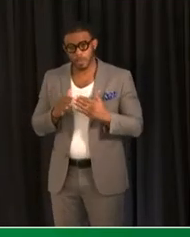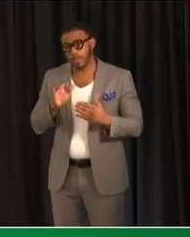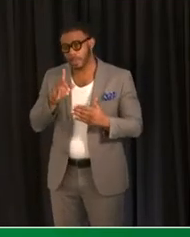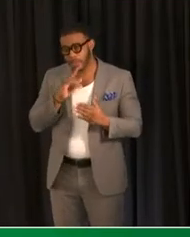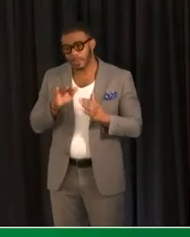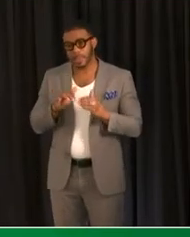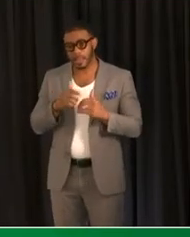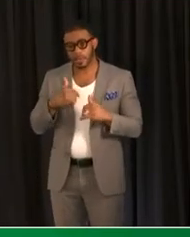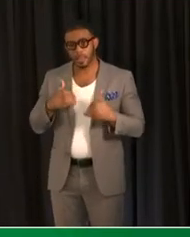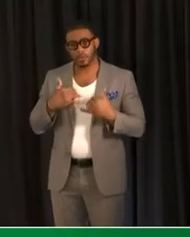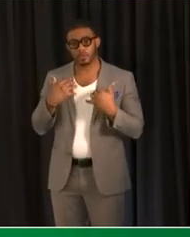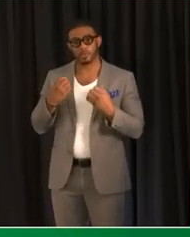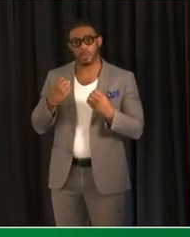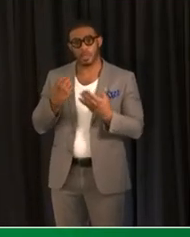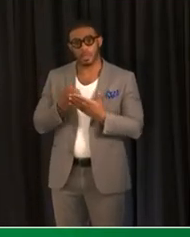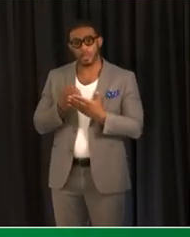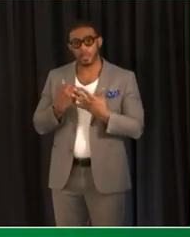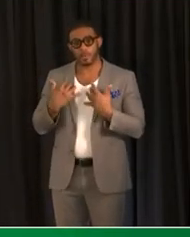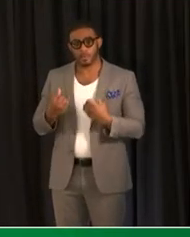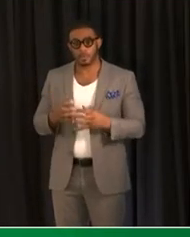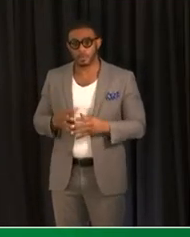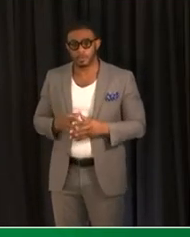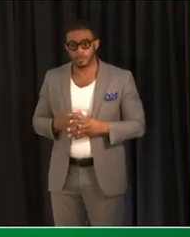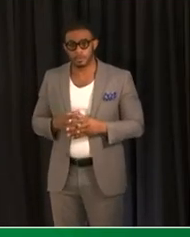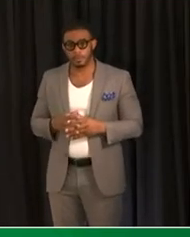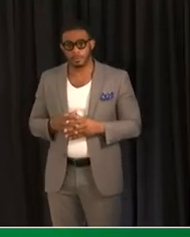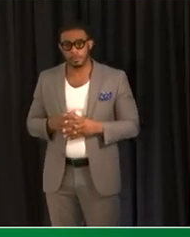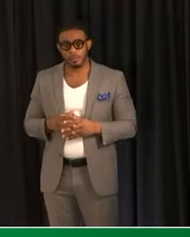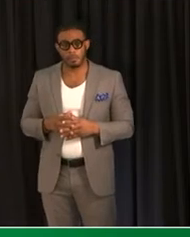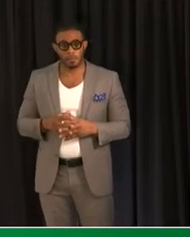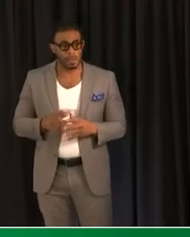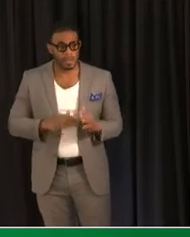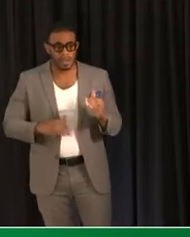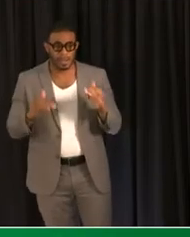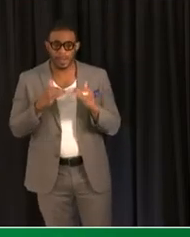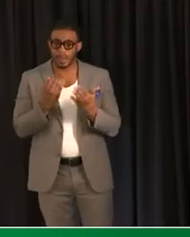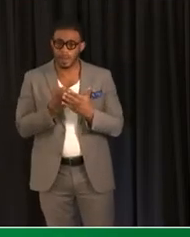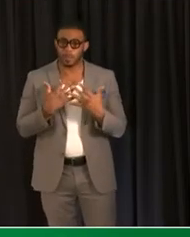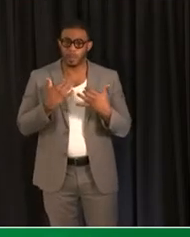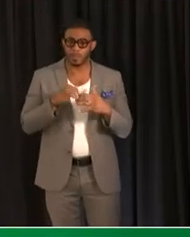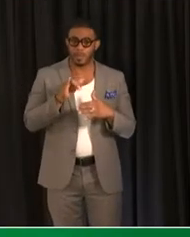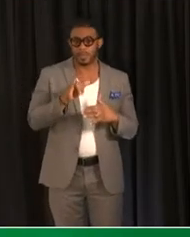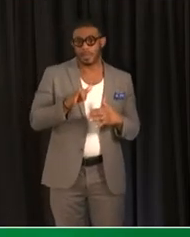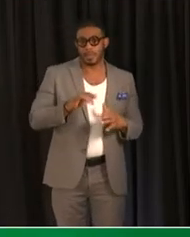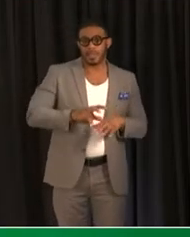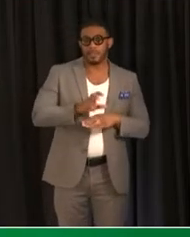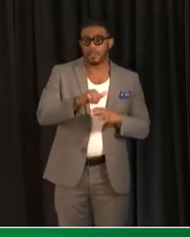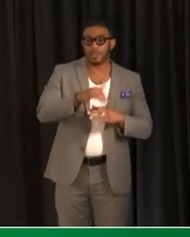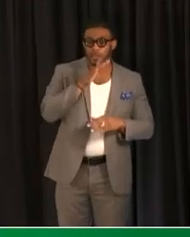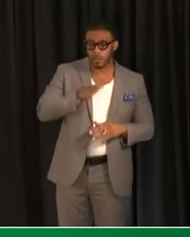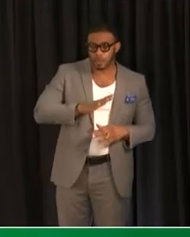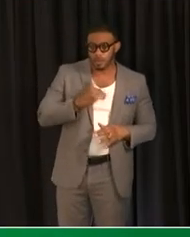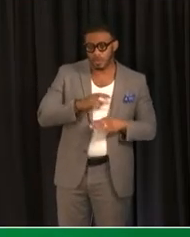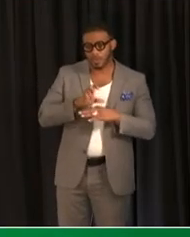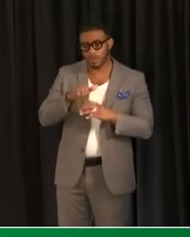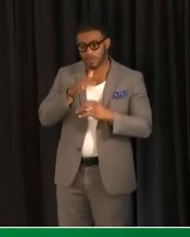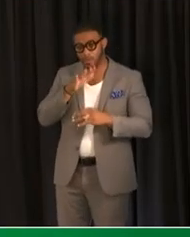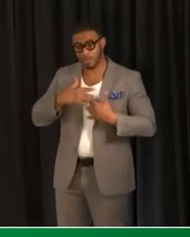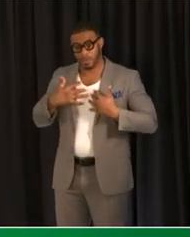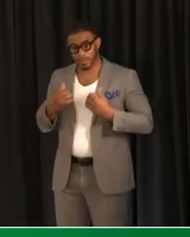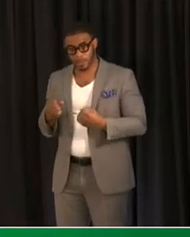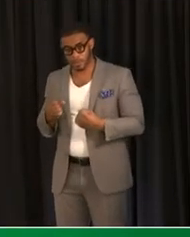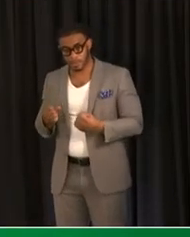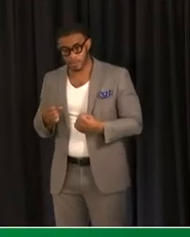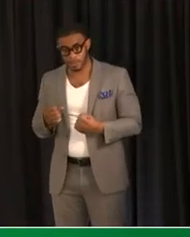in our community. That is how we have a strong economic recovery. And a just economic recovery, invest in women. And we invest